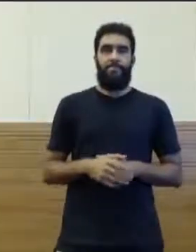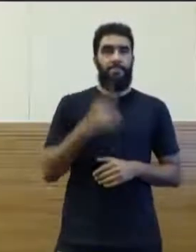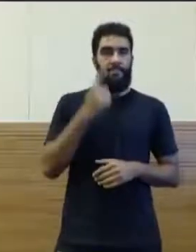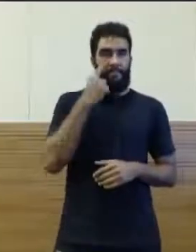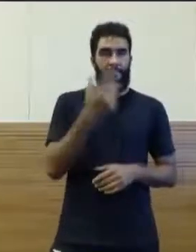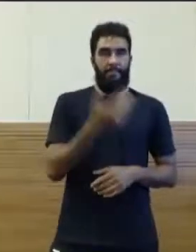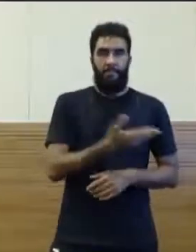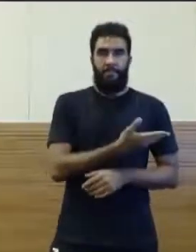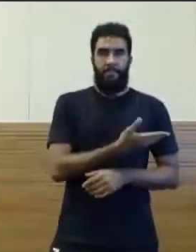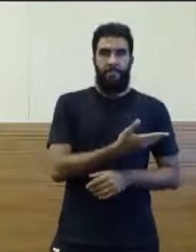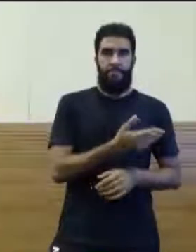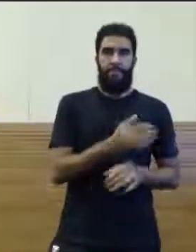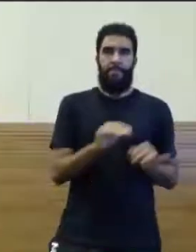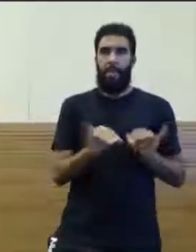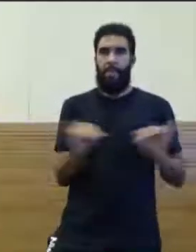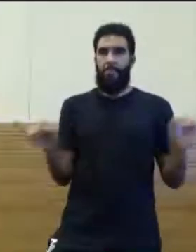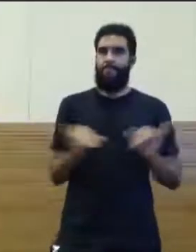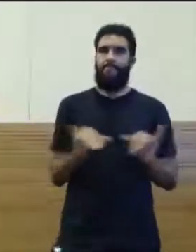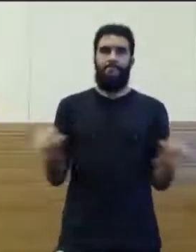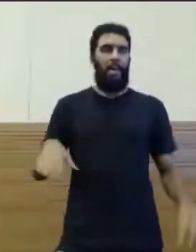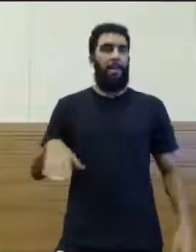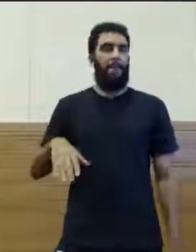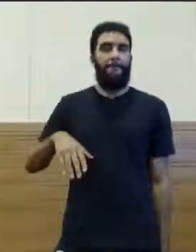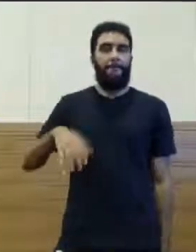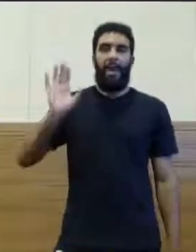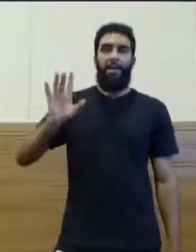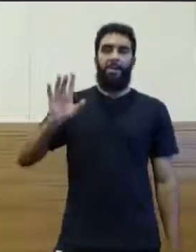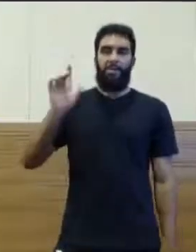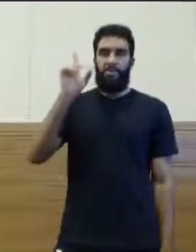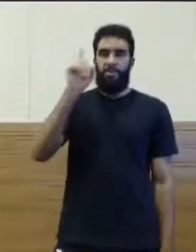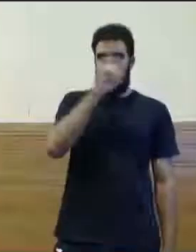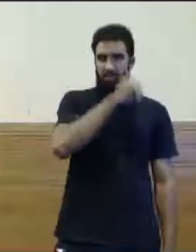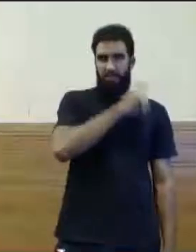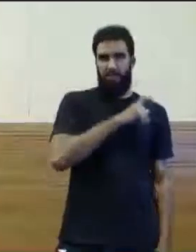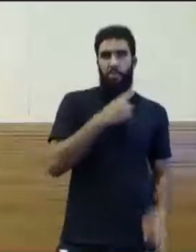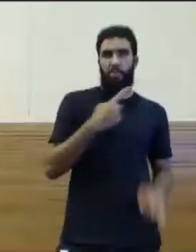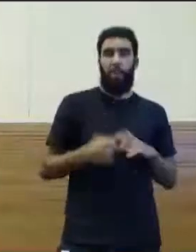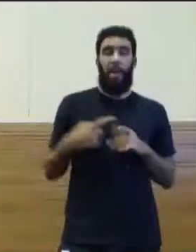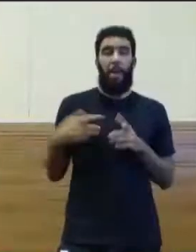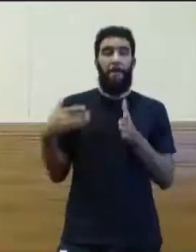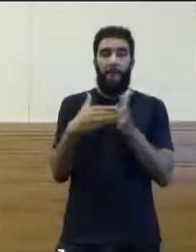And this message, which was the hardest,